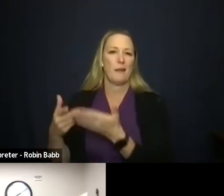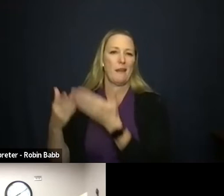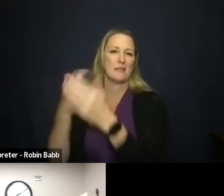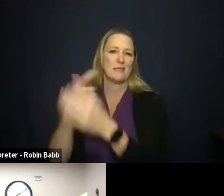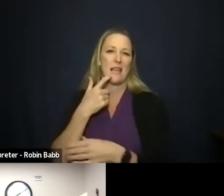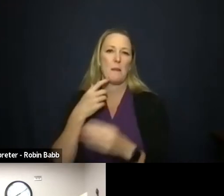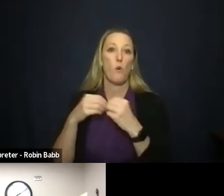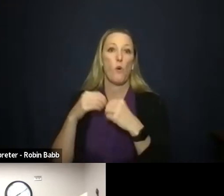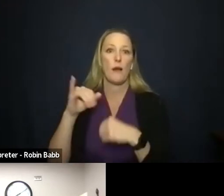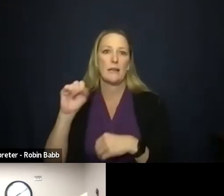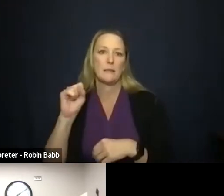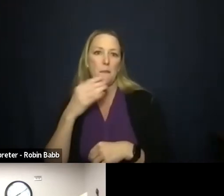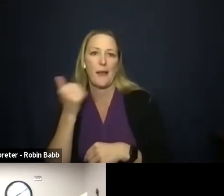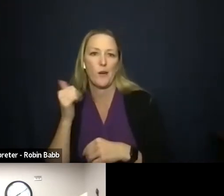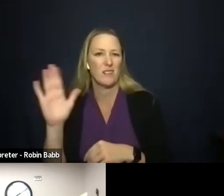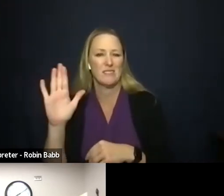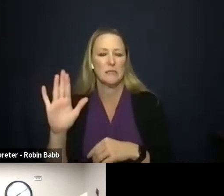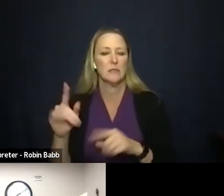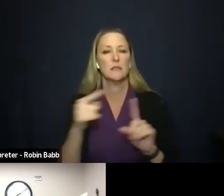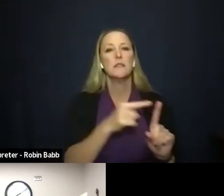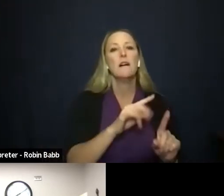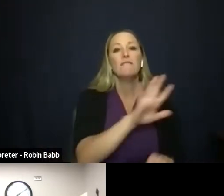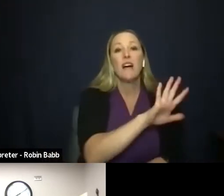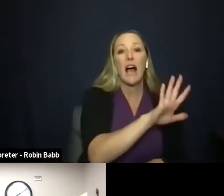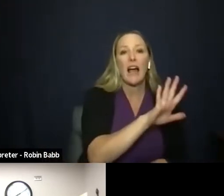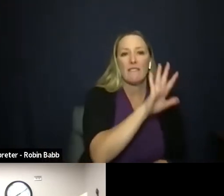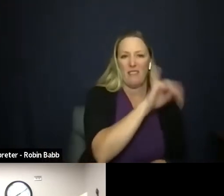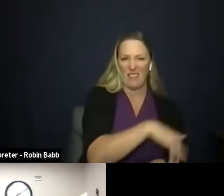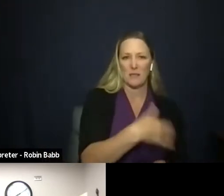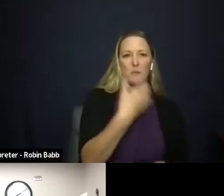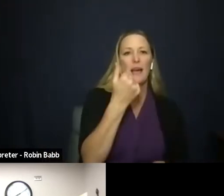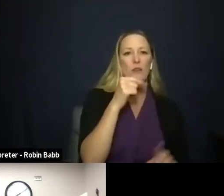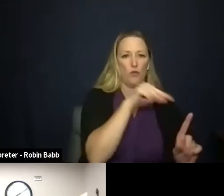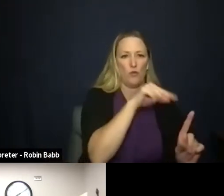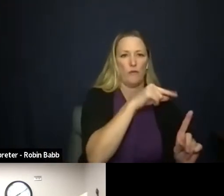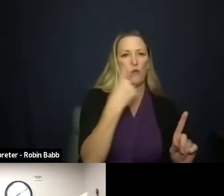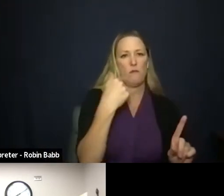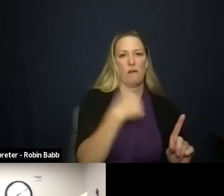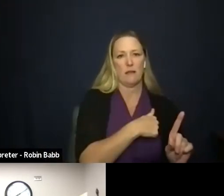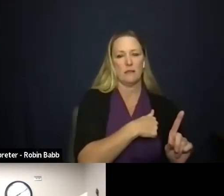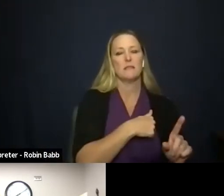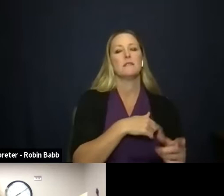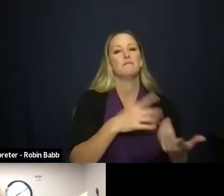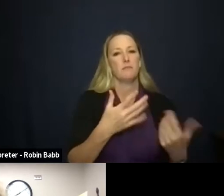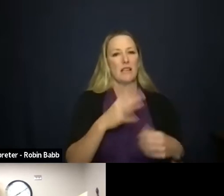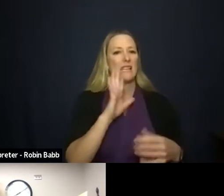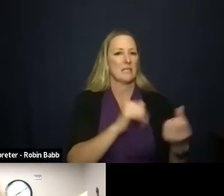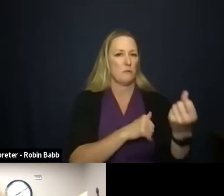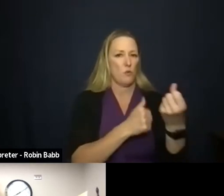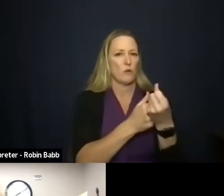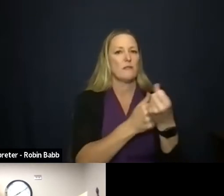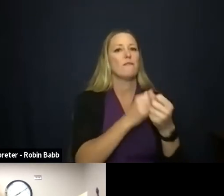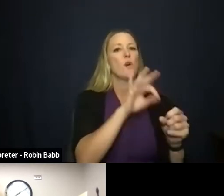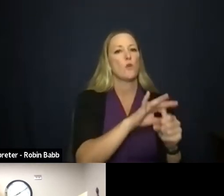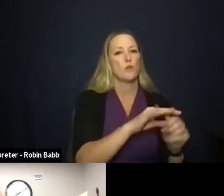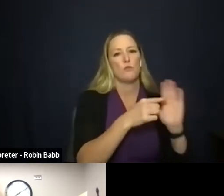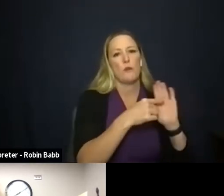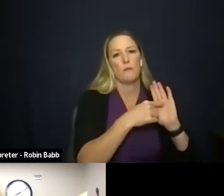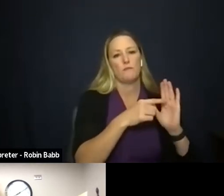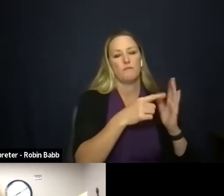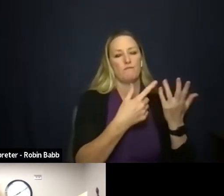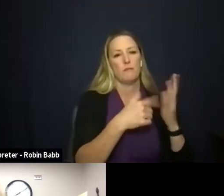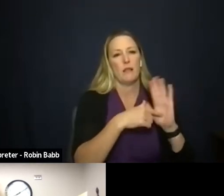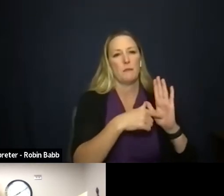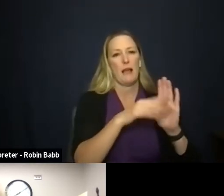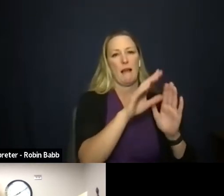rights act at the end all we're asking for is fair representation and an opportunity to have representation at this board support the